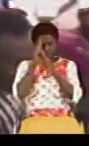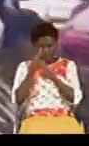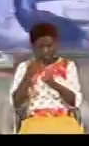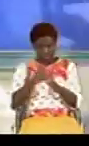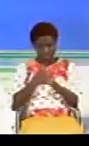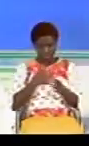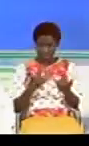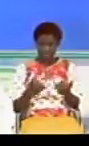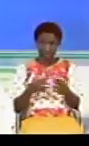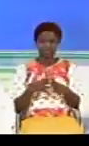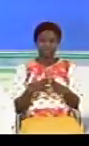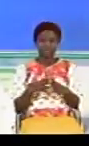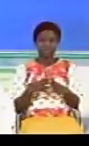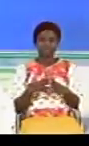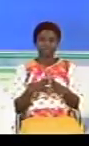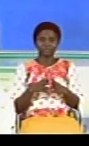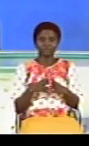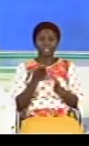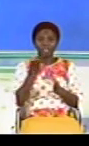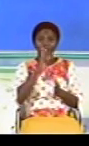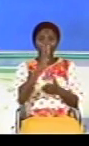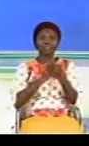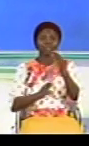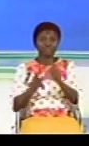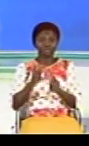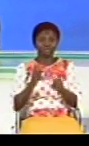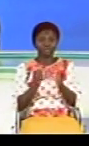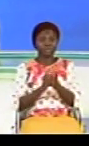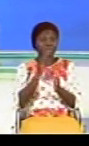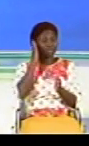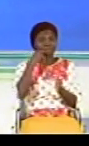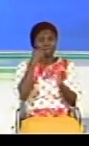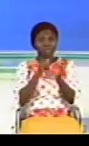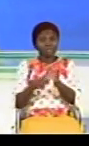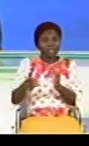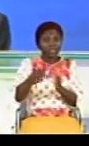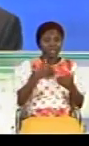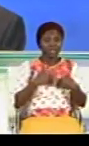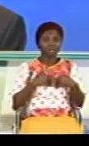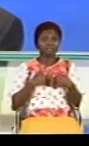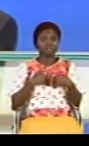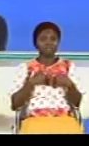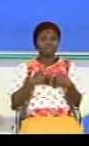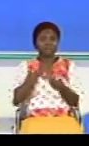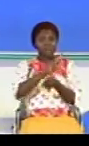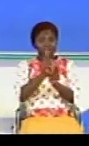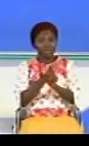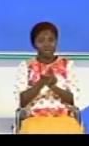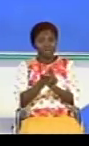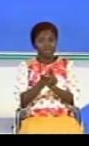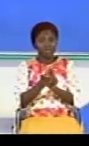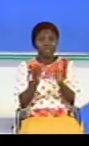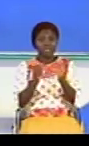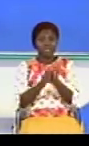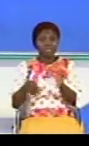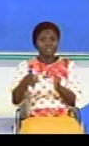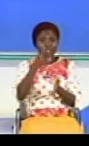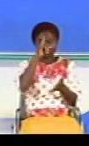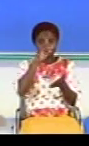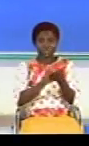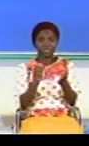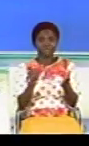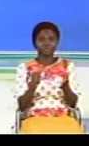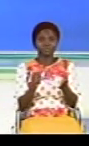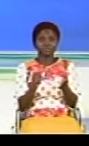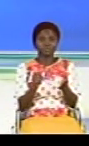And then there are people that will say they have repented and they have believed. And sometimes that confuses some people. The Lord